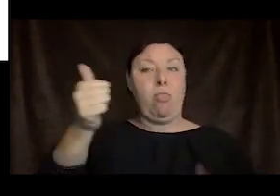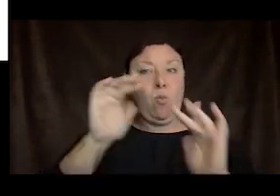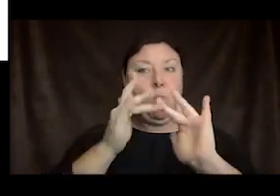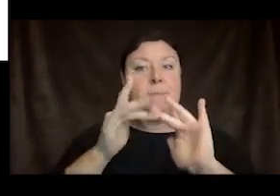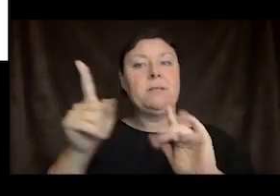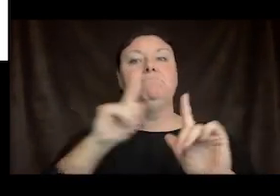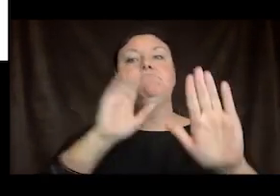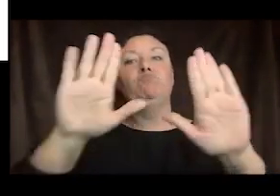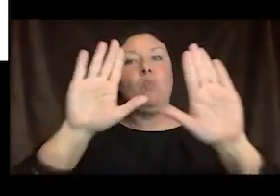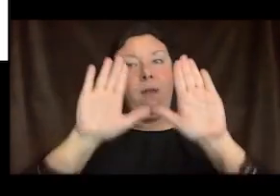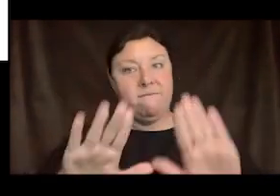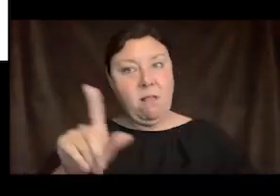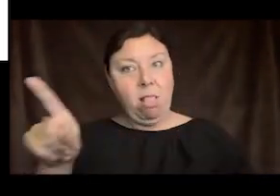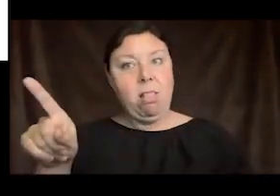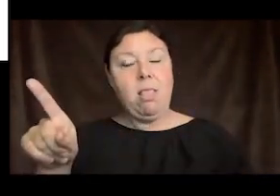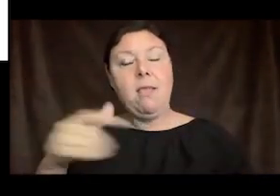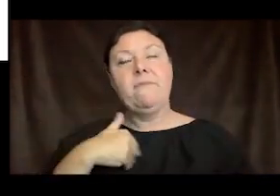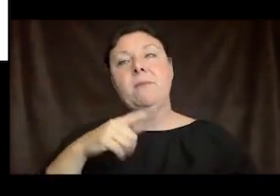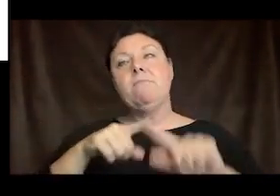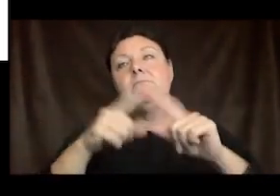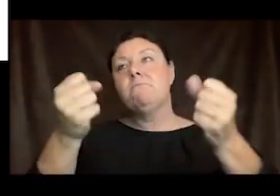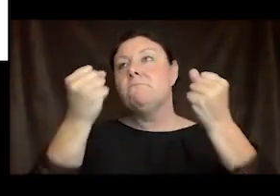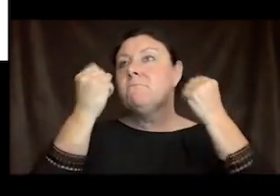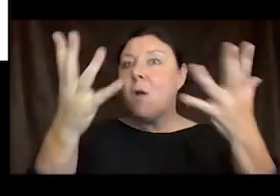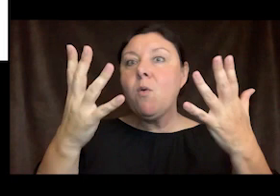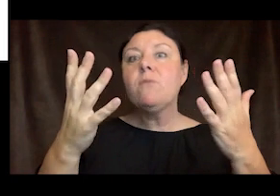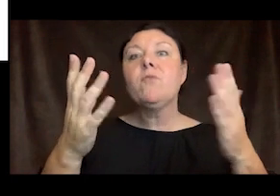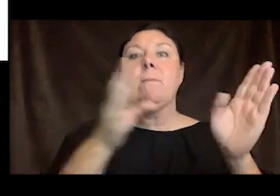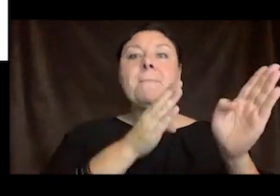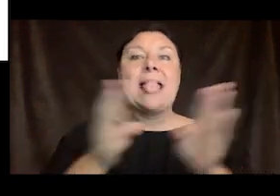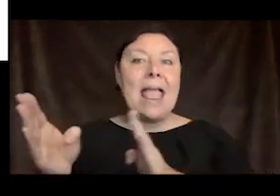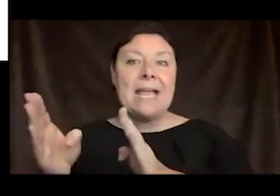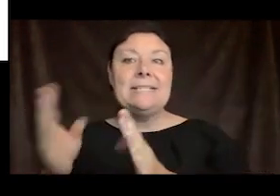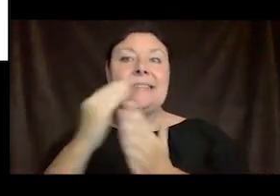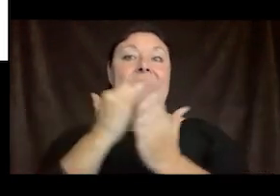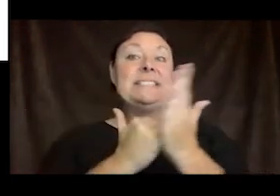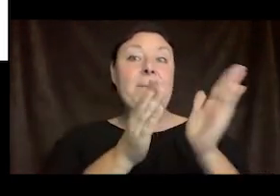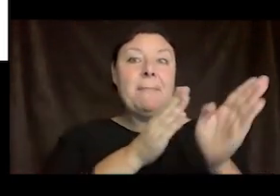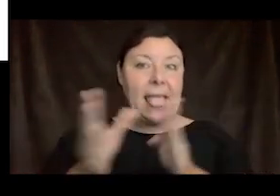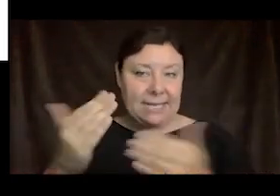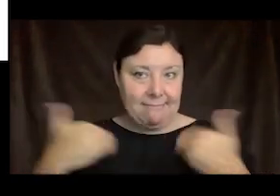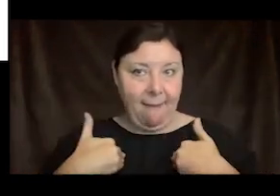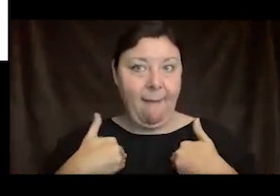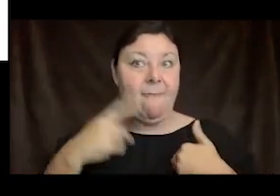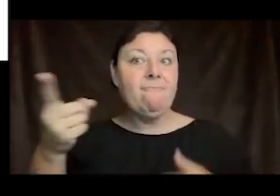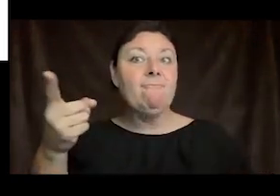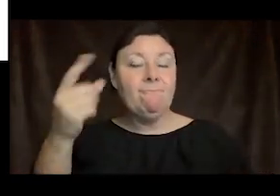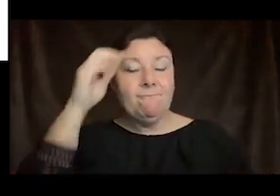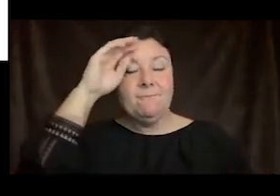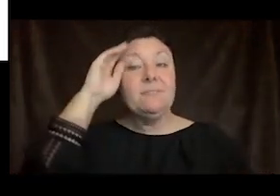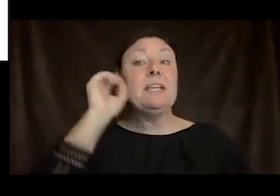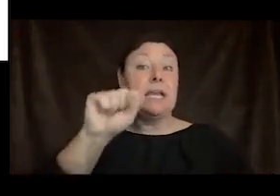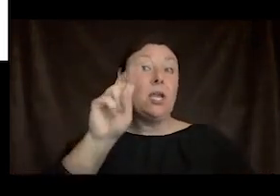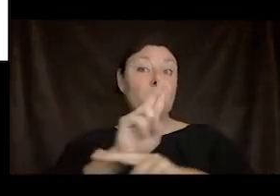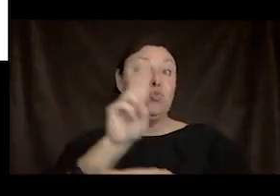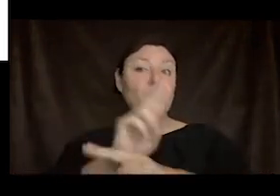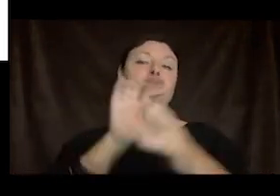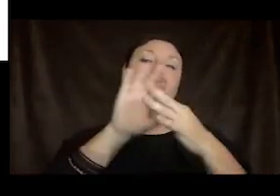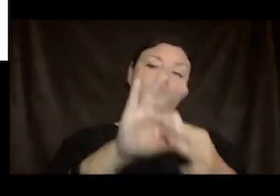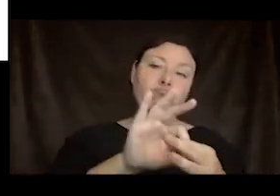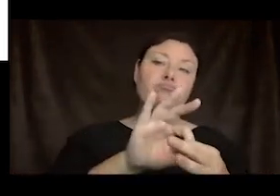they have multiple lesson plans, actually, that can be used